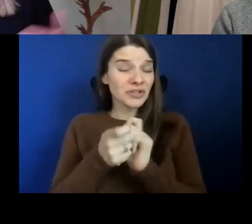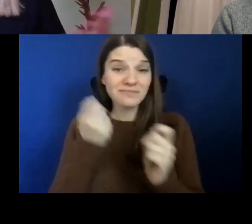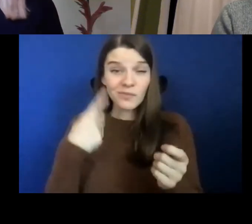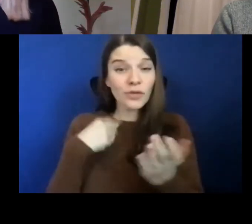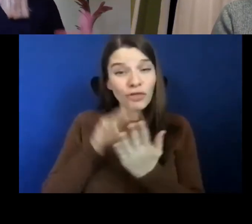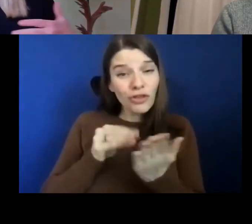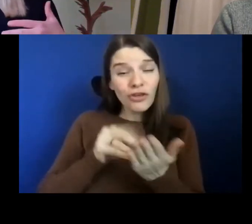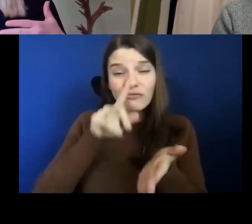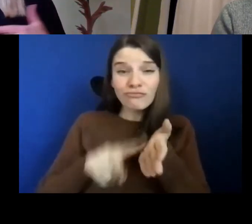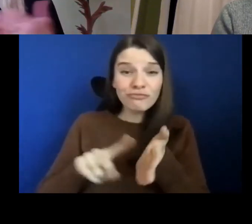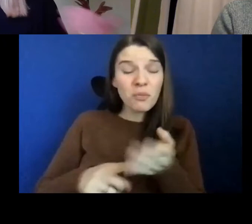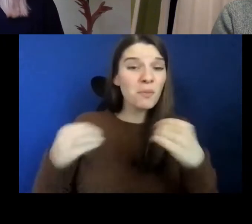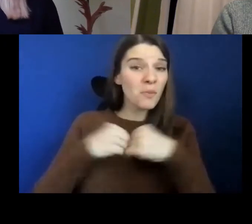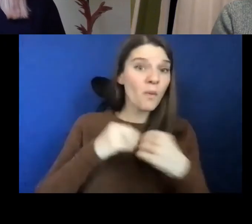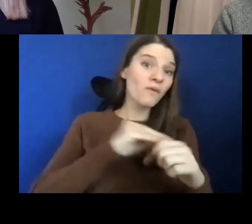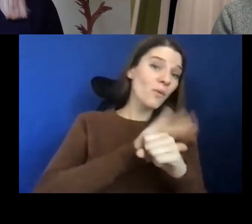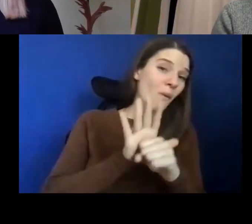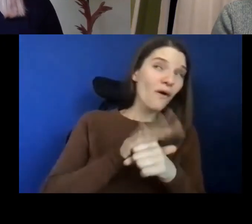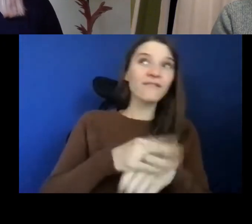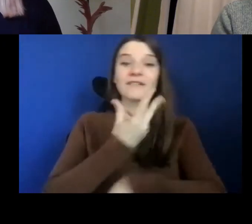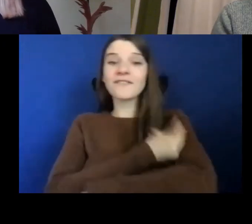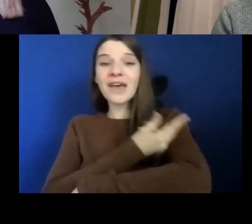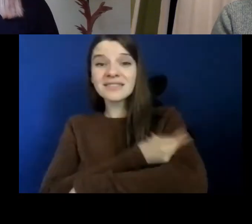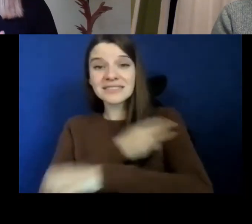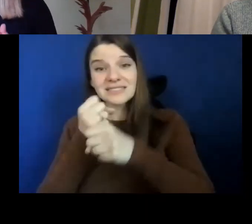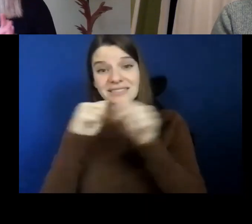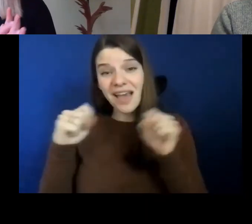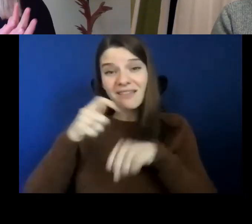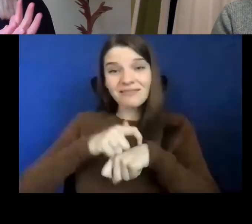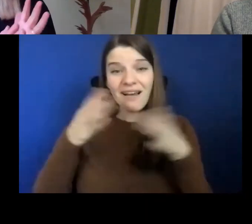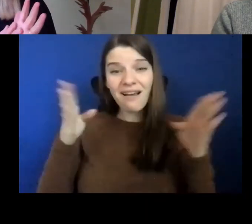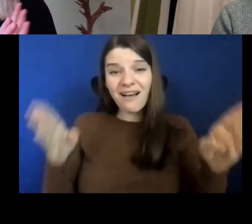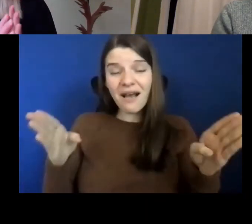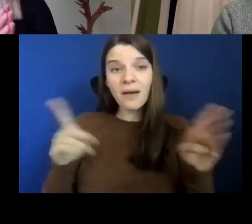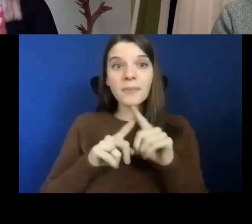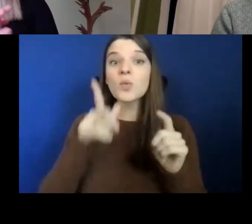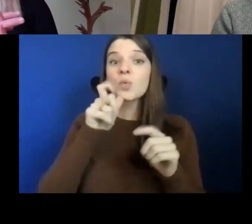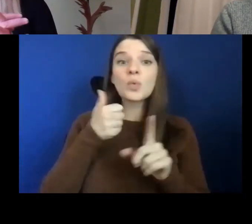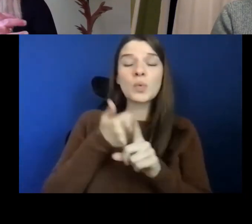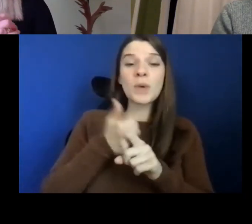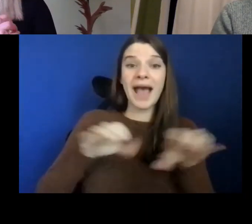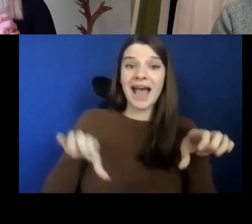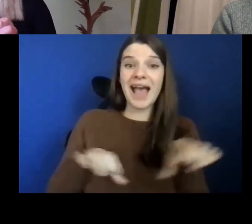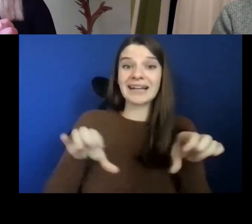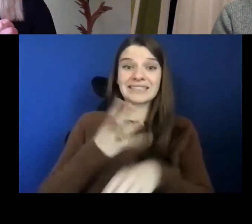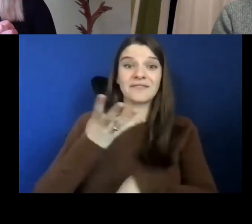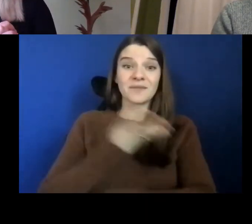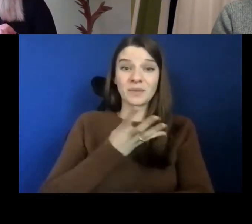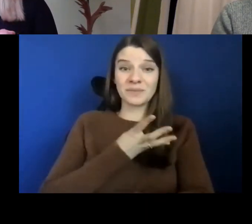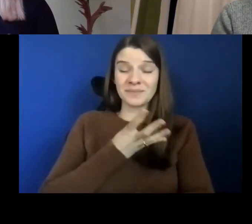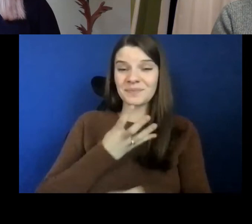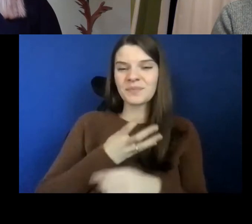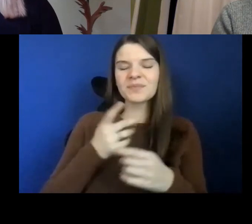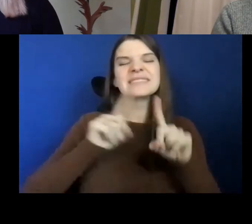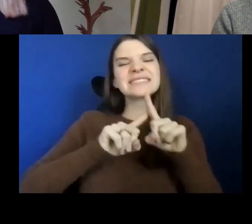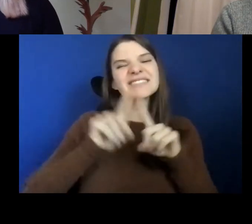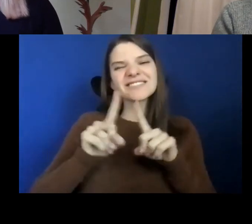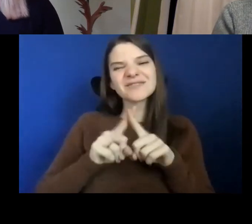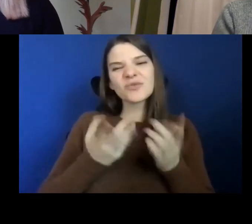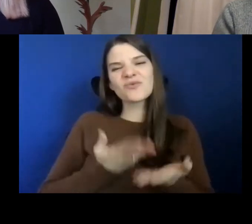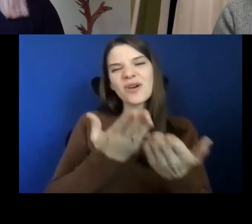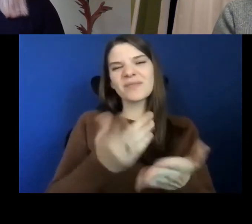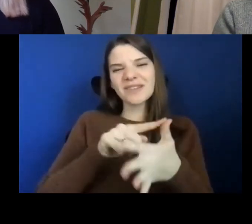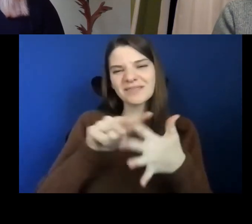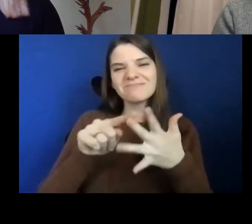vaccine and COVID and when it's safe. For patients getting active chemotherapy, there are a lot of different recommendations. And so I always